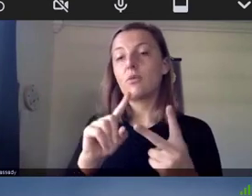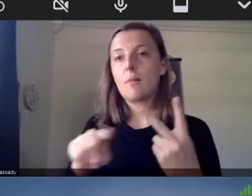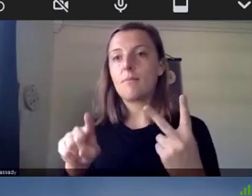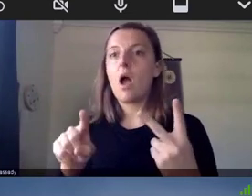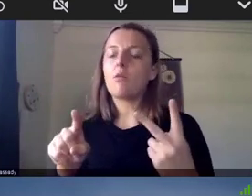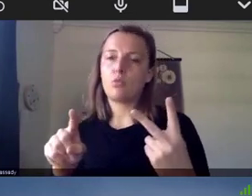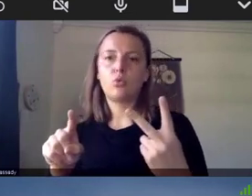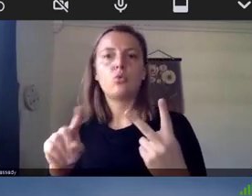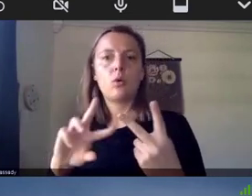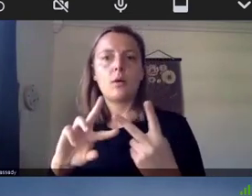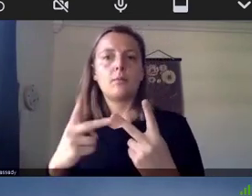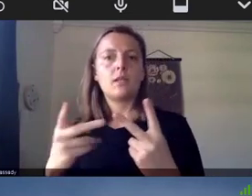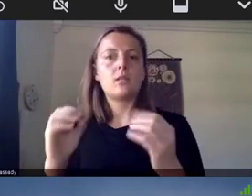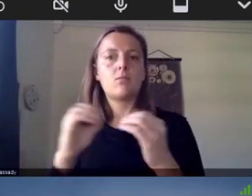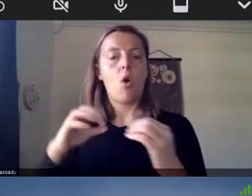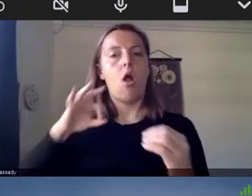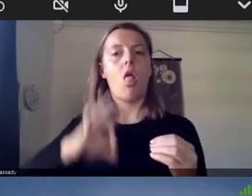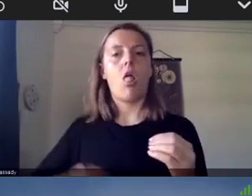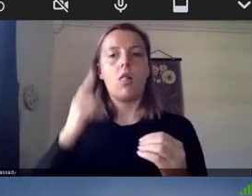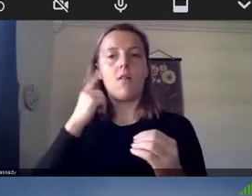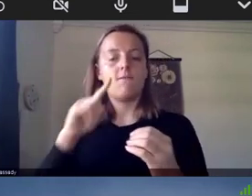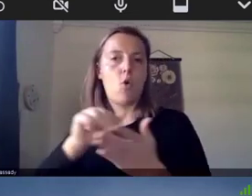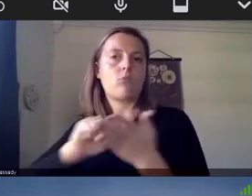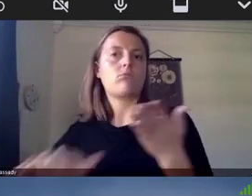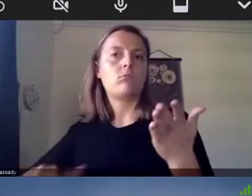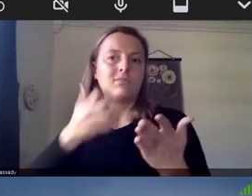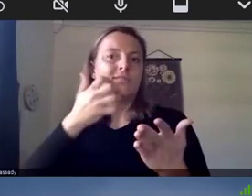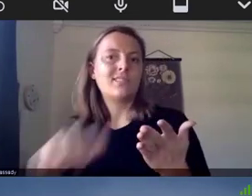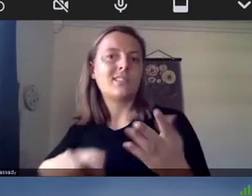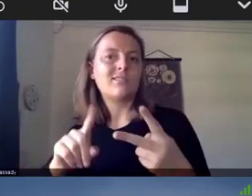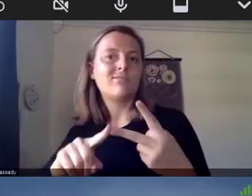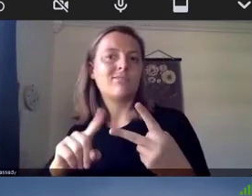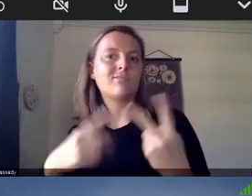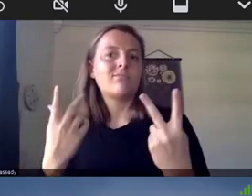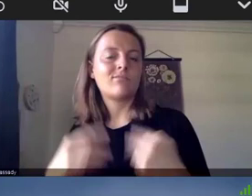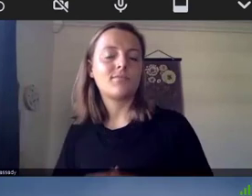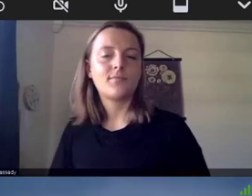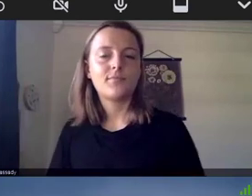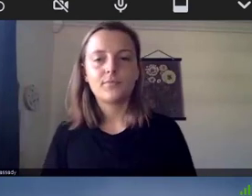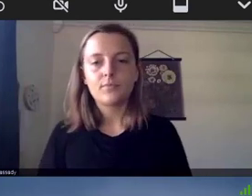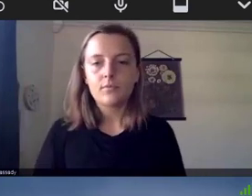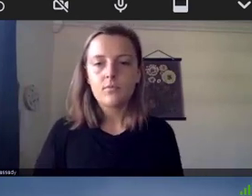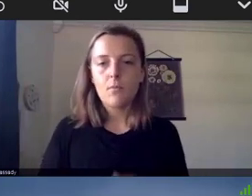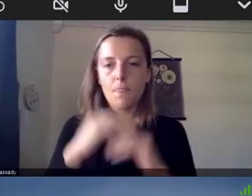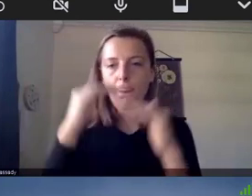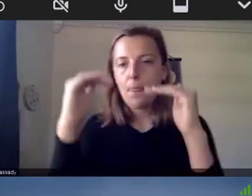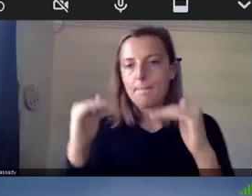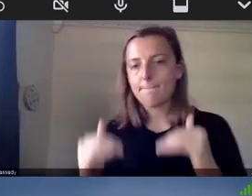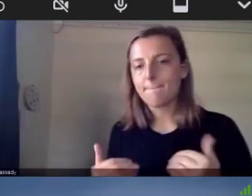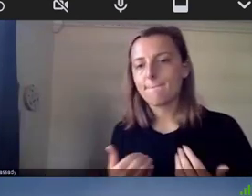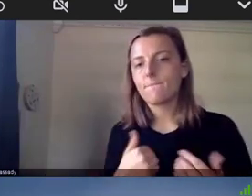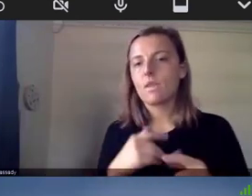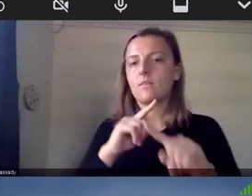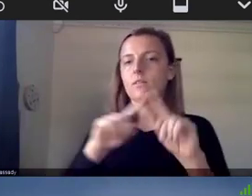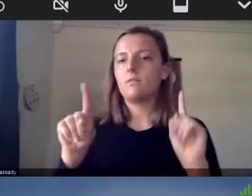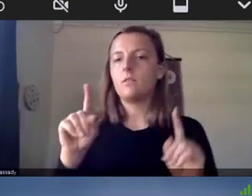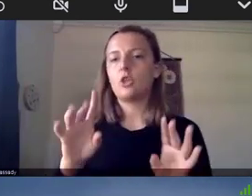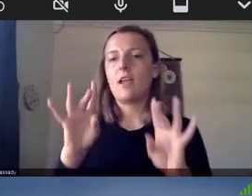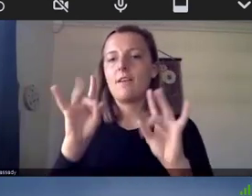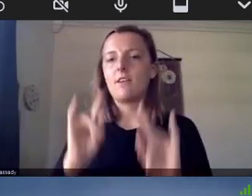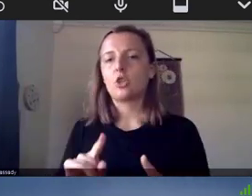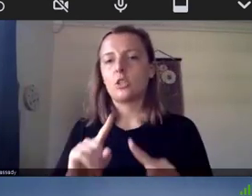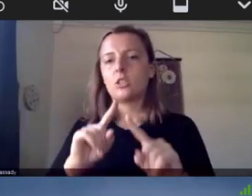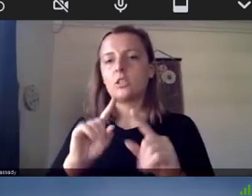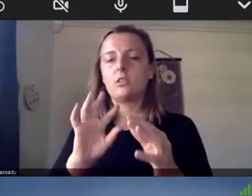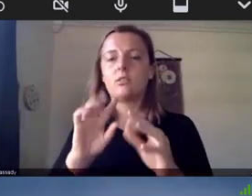So we can get fin efficiencies for different types of geometries by looking in the textbook, right? So